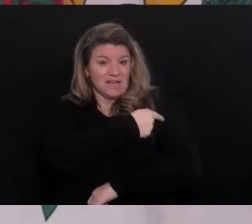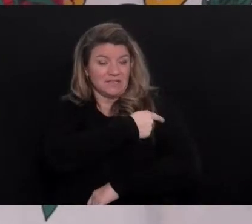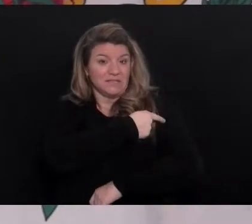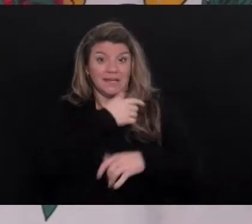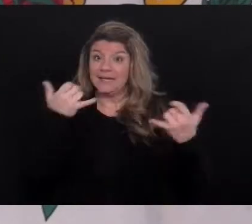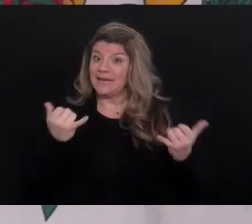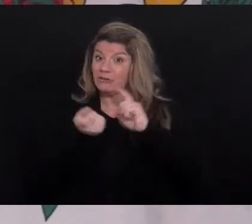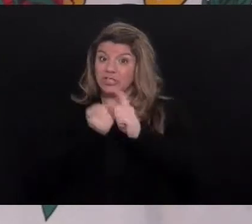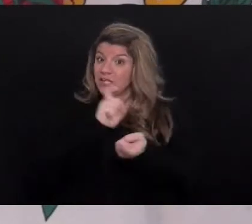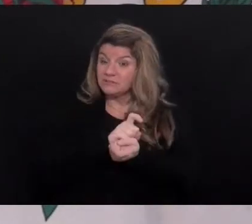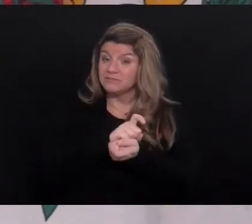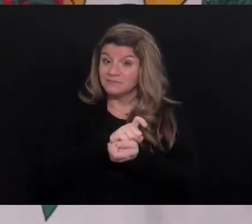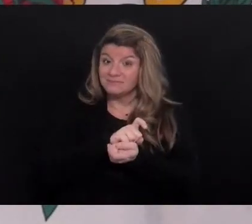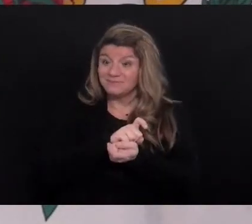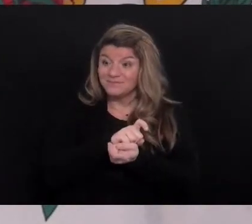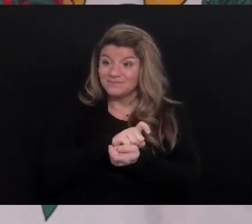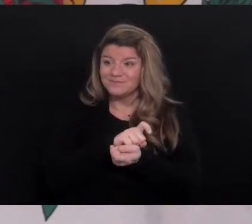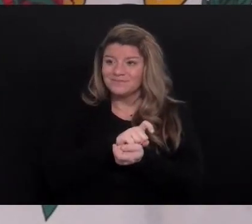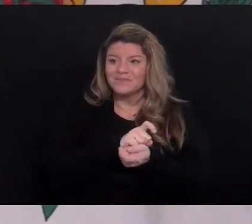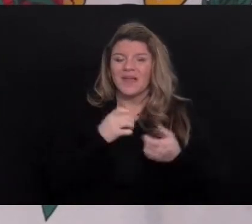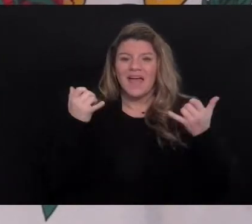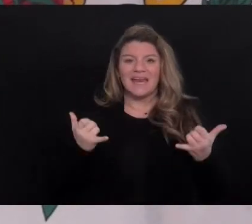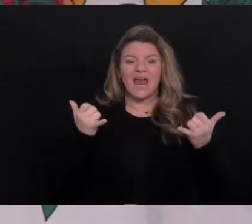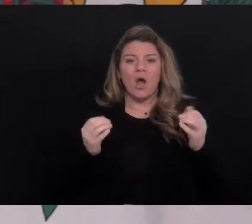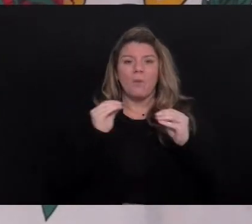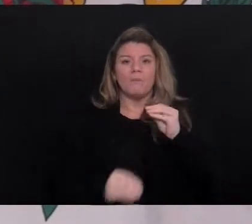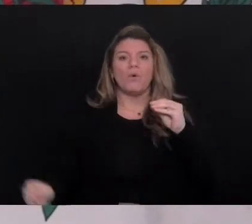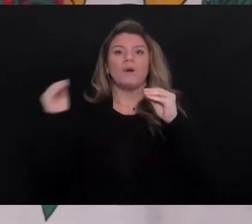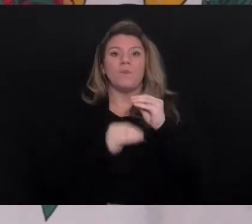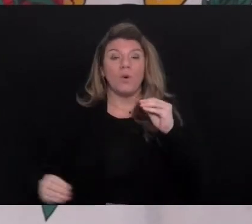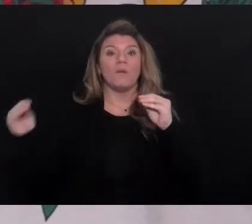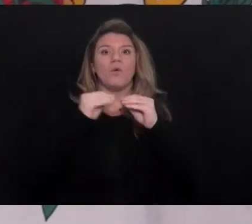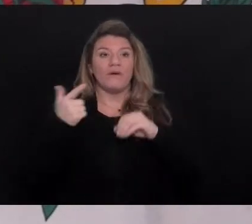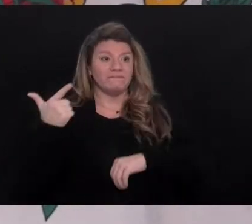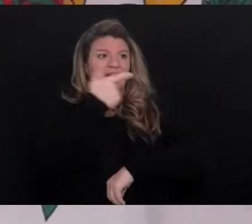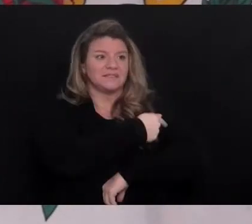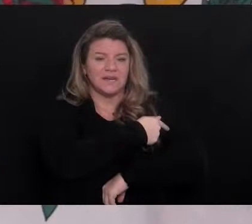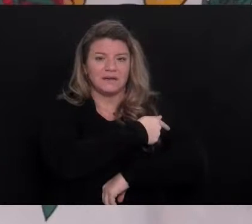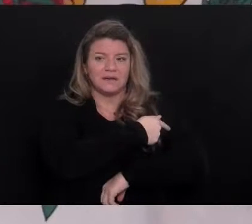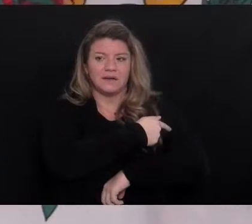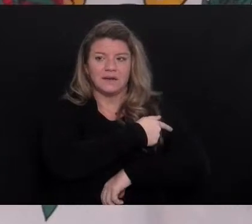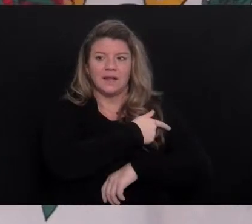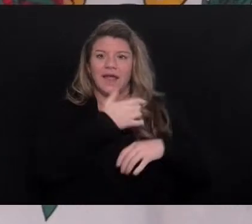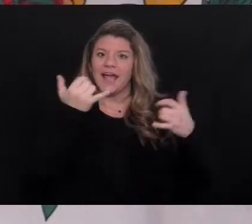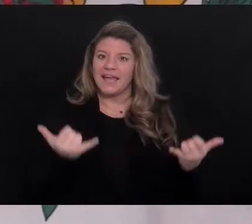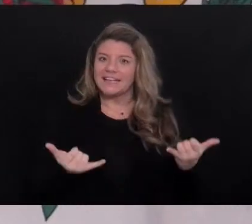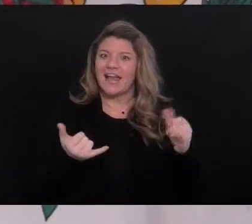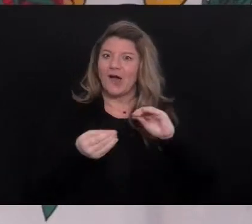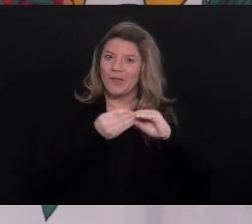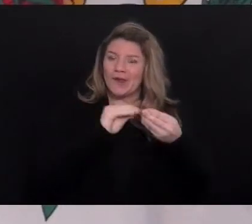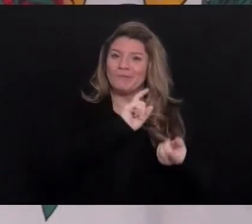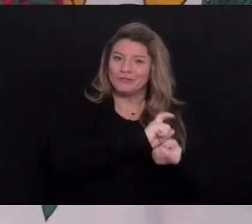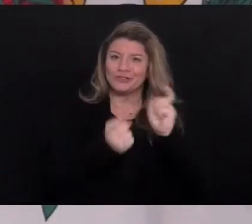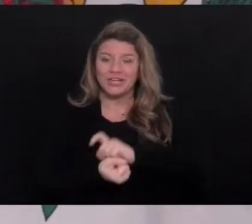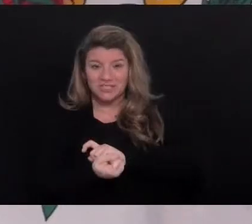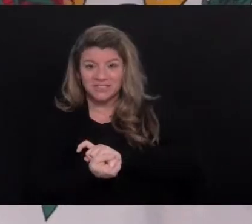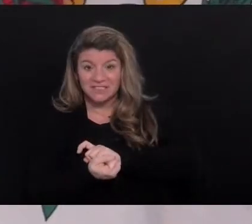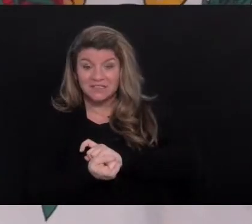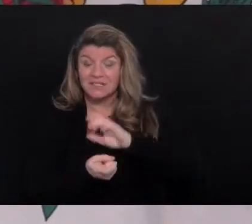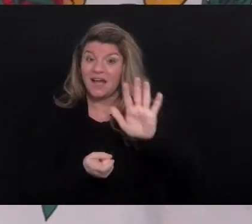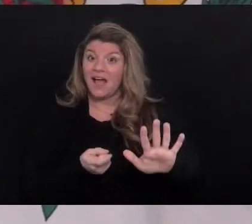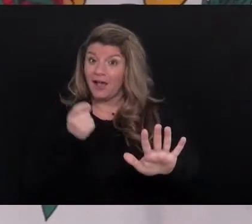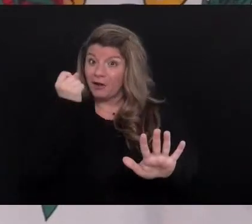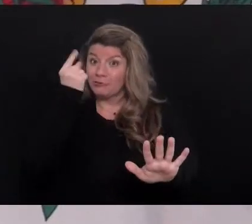again. Now we're getting more and more folks vaccinated, and all of a sudden this is starting to change. Now, get